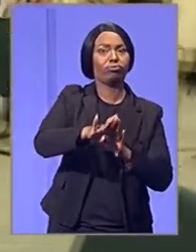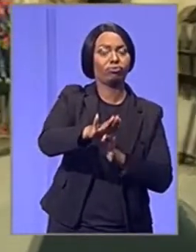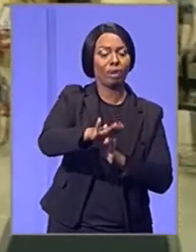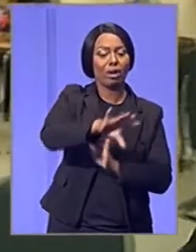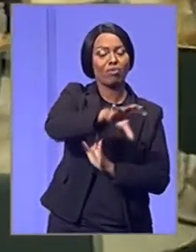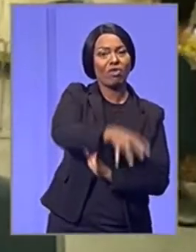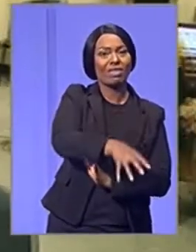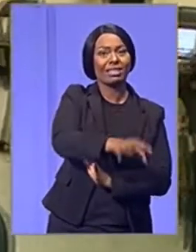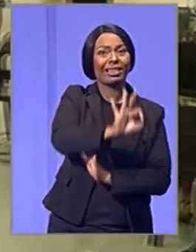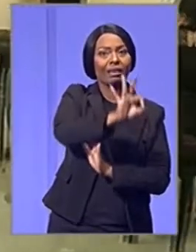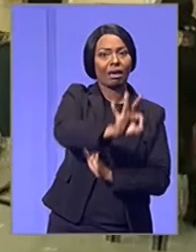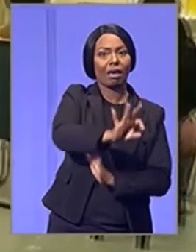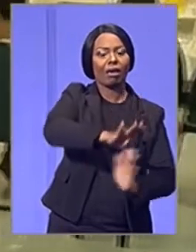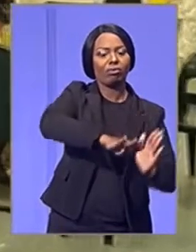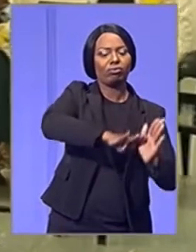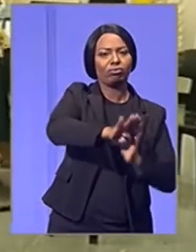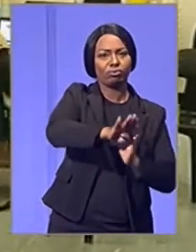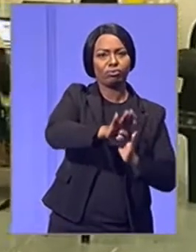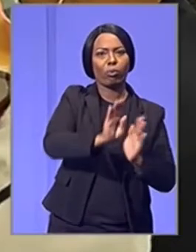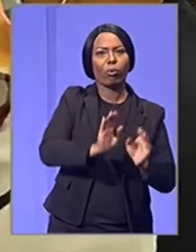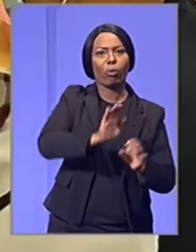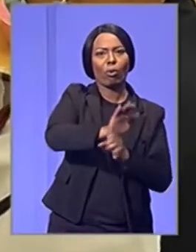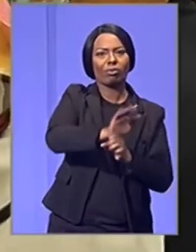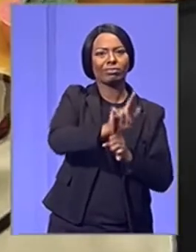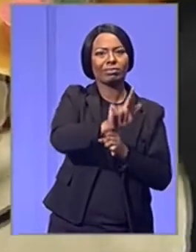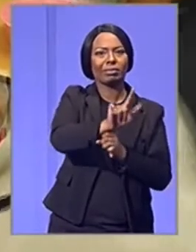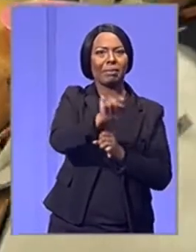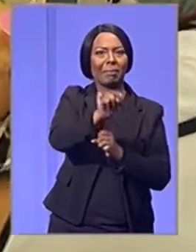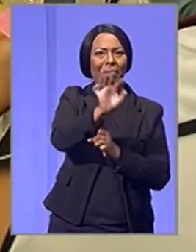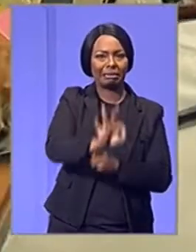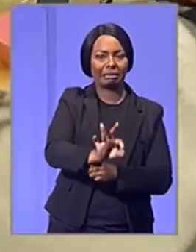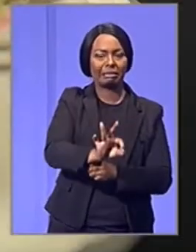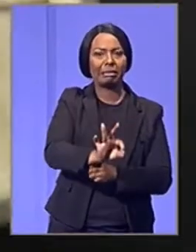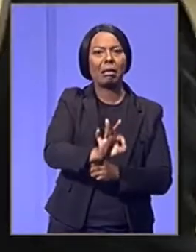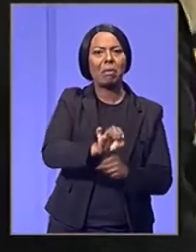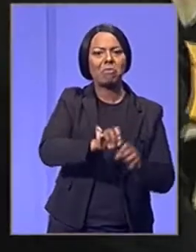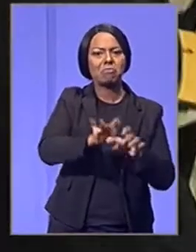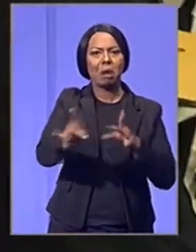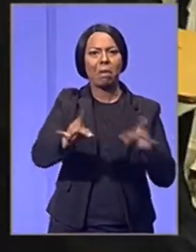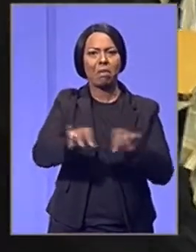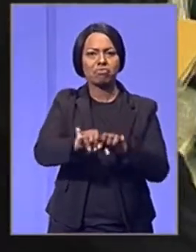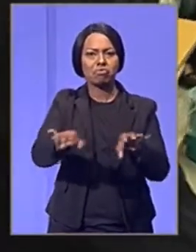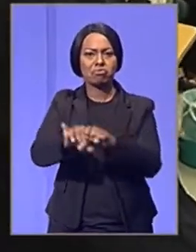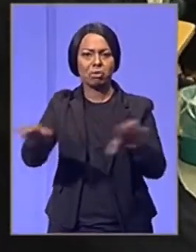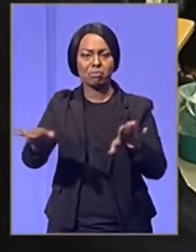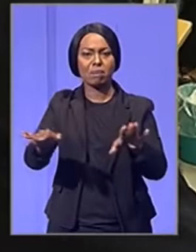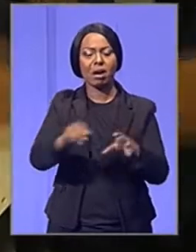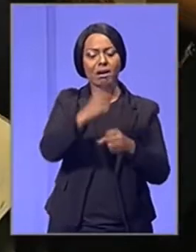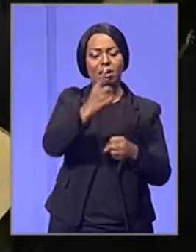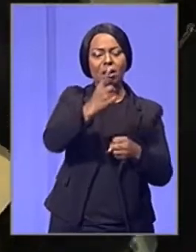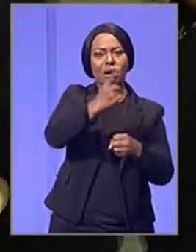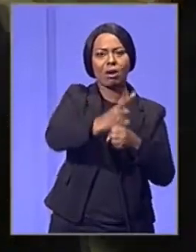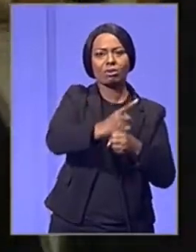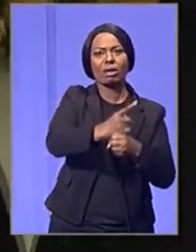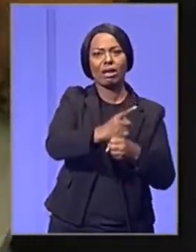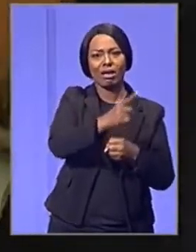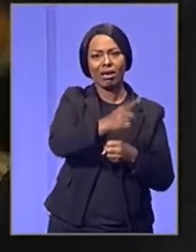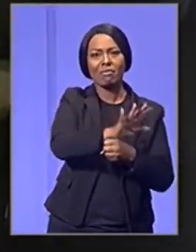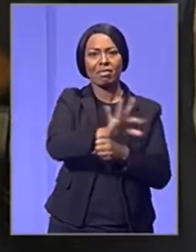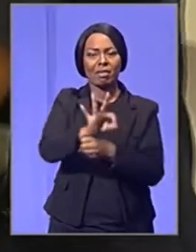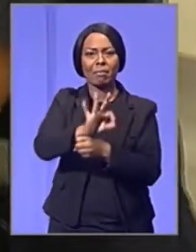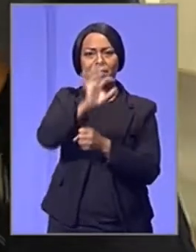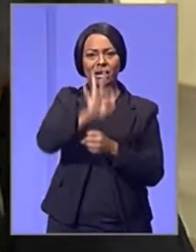begago karolo ya diphetetšo tše 37 tša diperesente. Province ya Gauteng e begile diperesente tše 53 ya